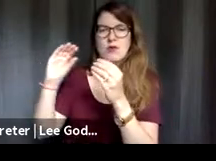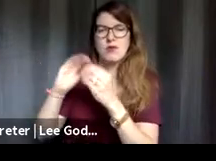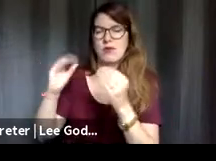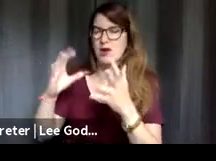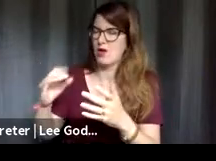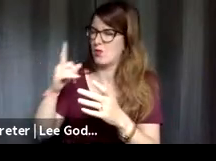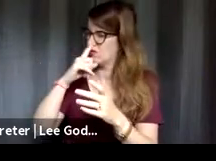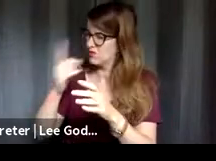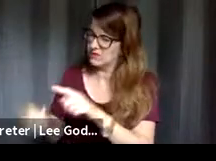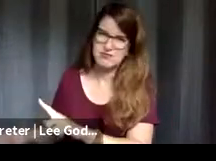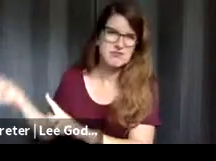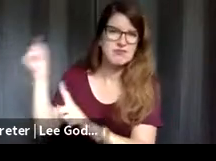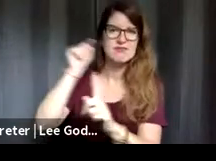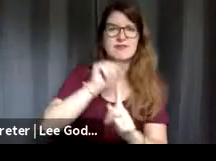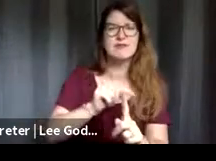the